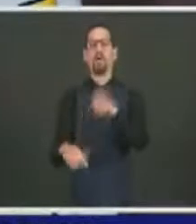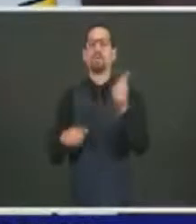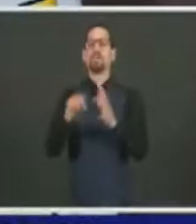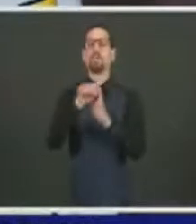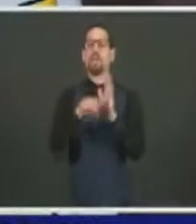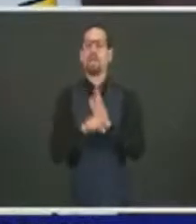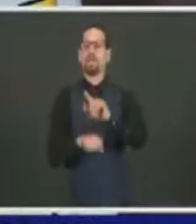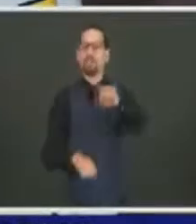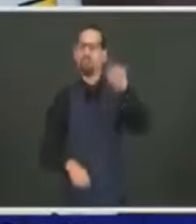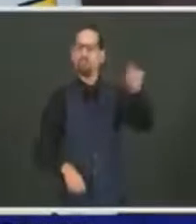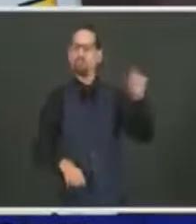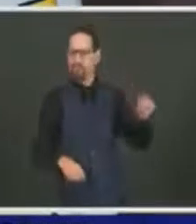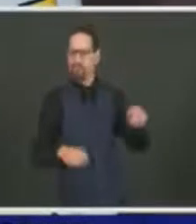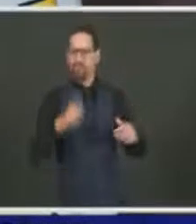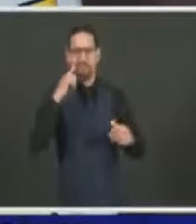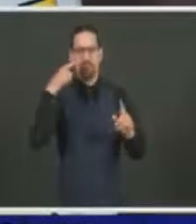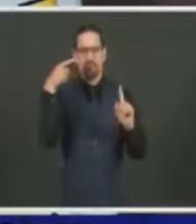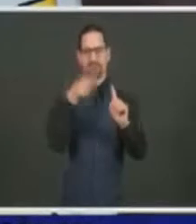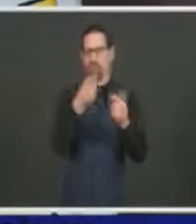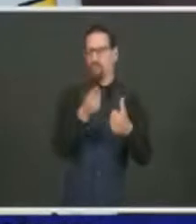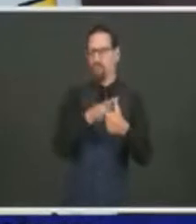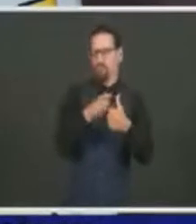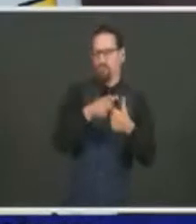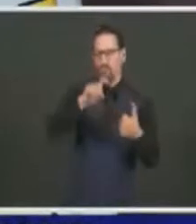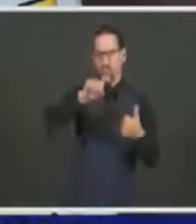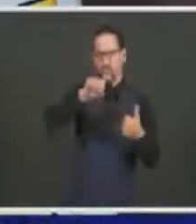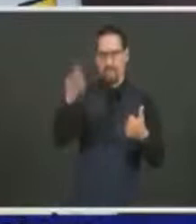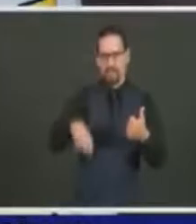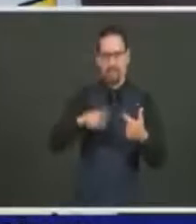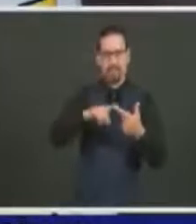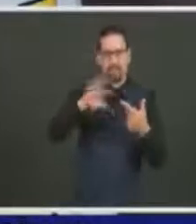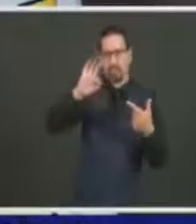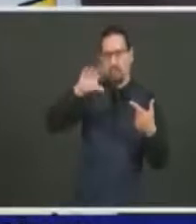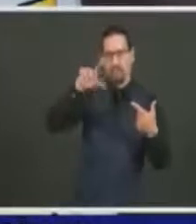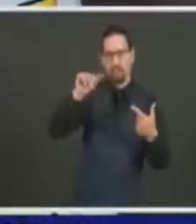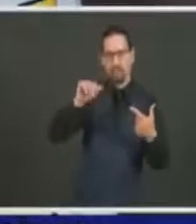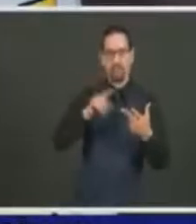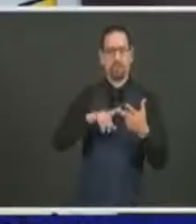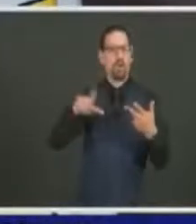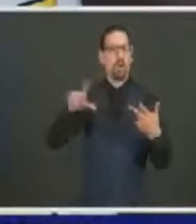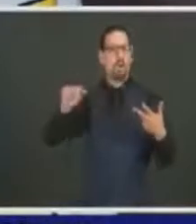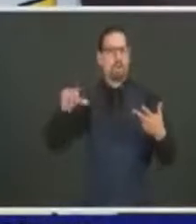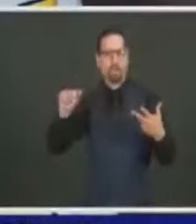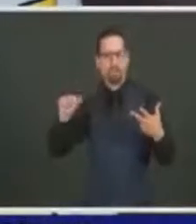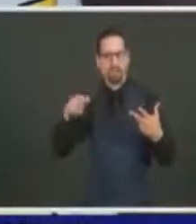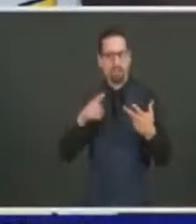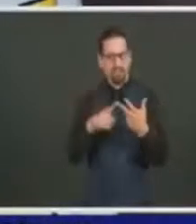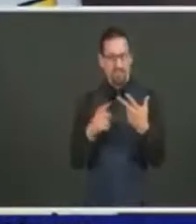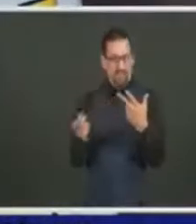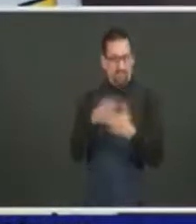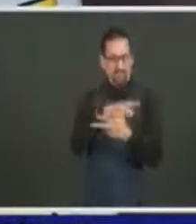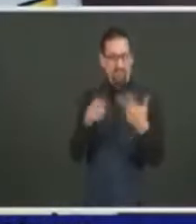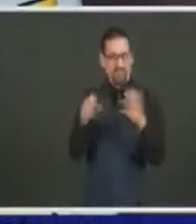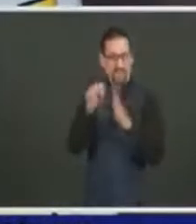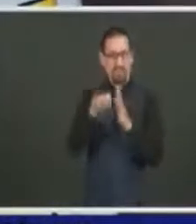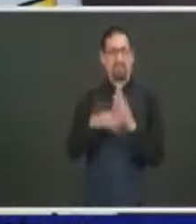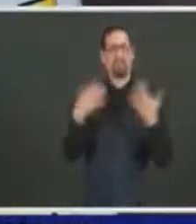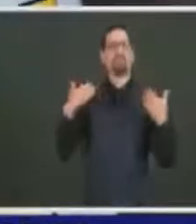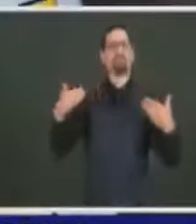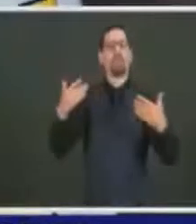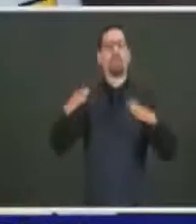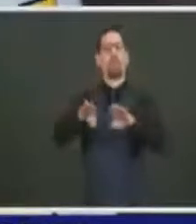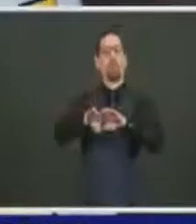Texas, Florida, and Los Angeles they all reopened, but now they are closing